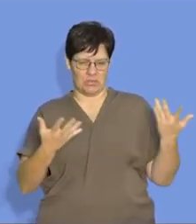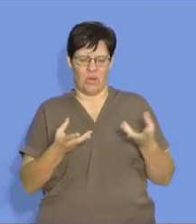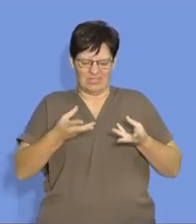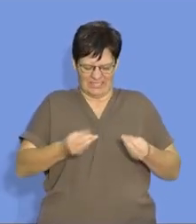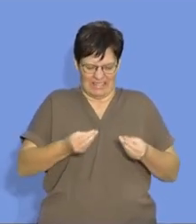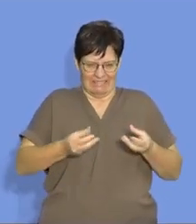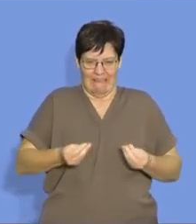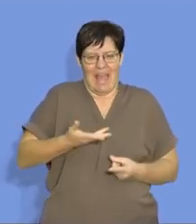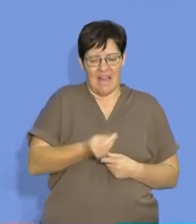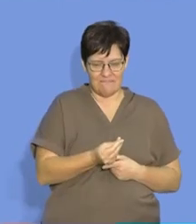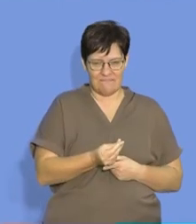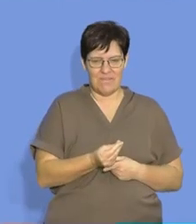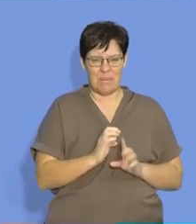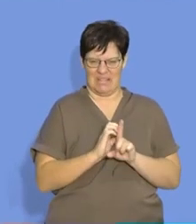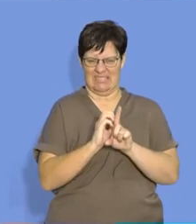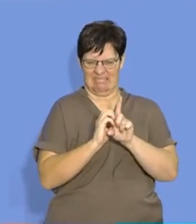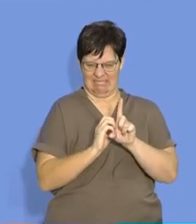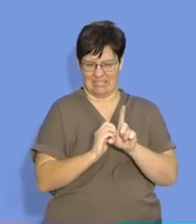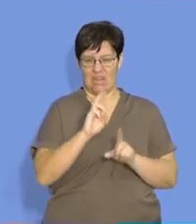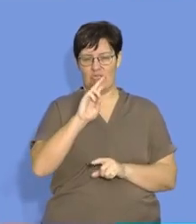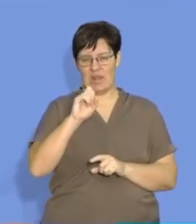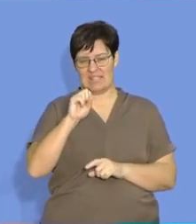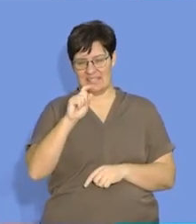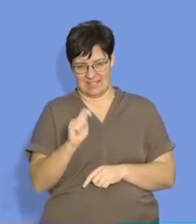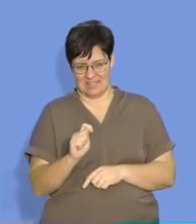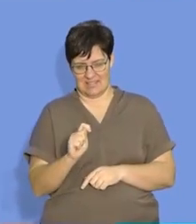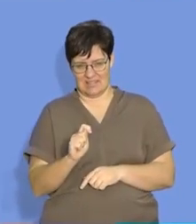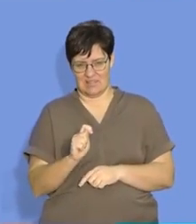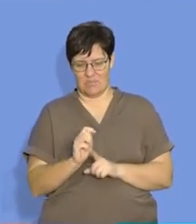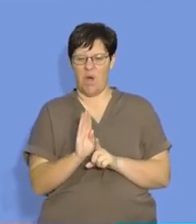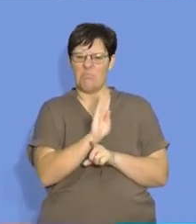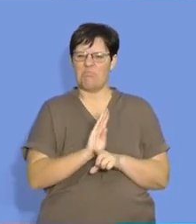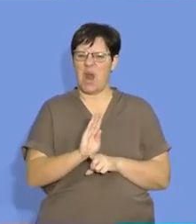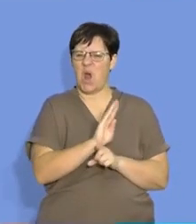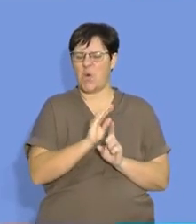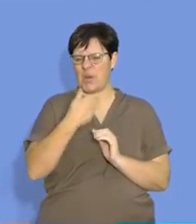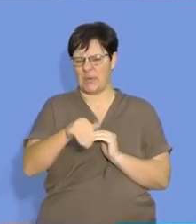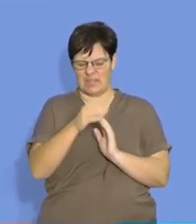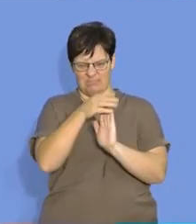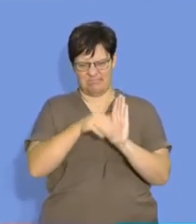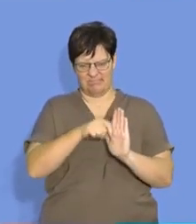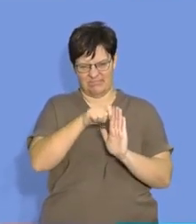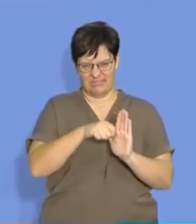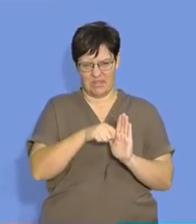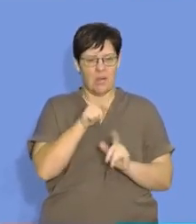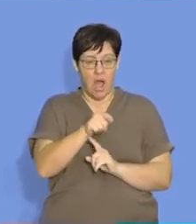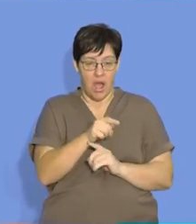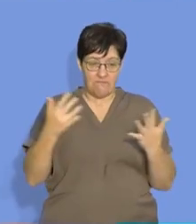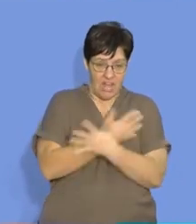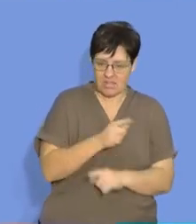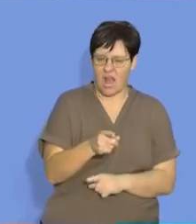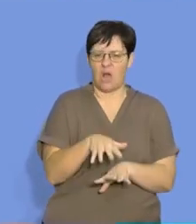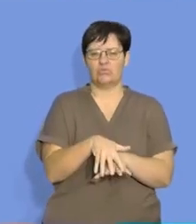some moisture in the air, and that iron will then rust, become brownish on the outside. It's a very